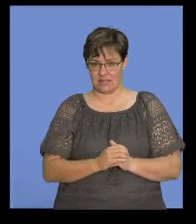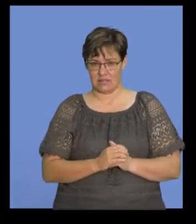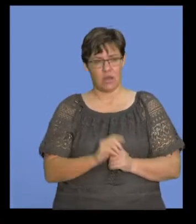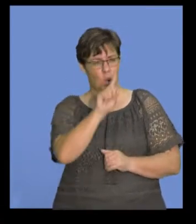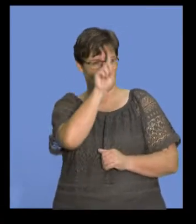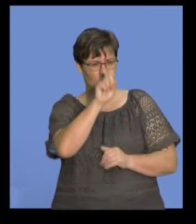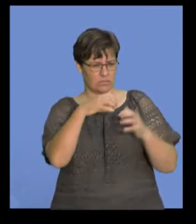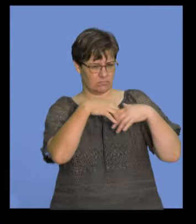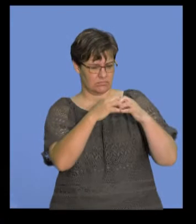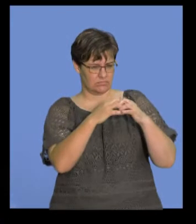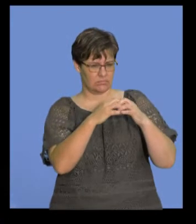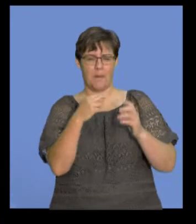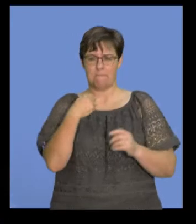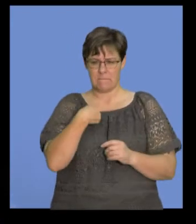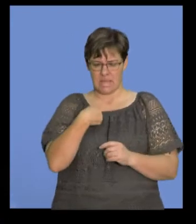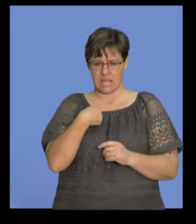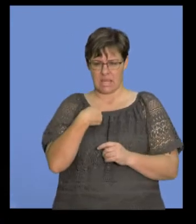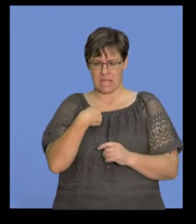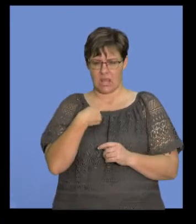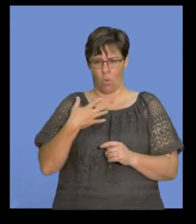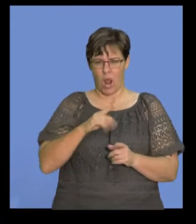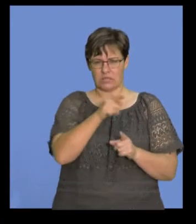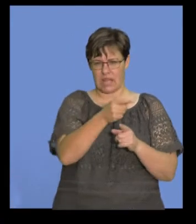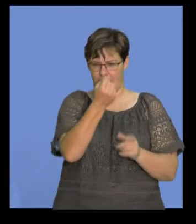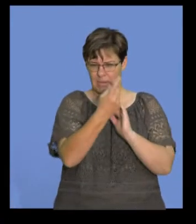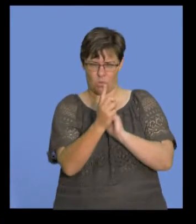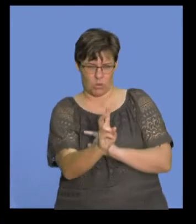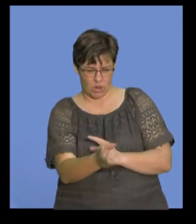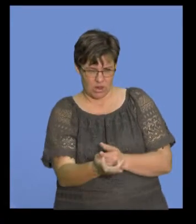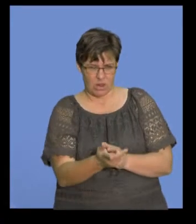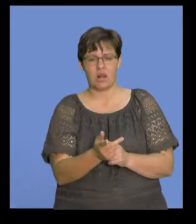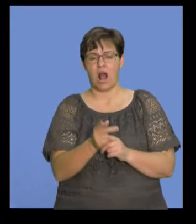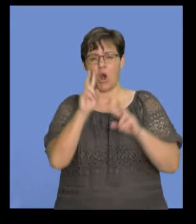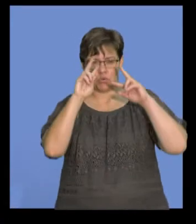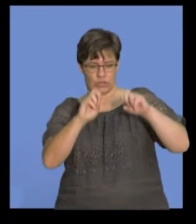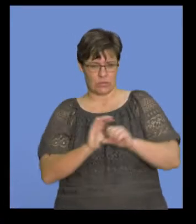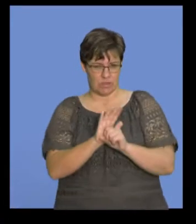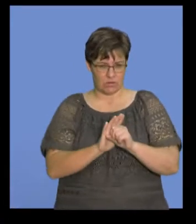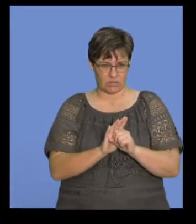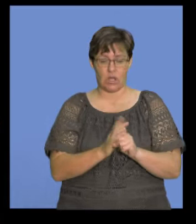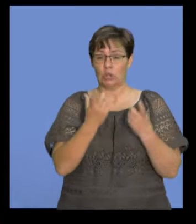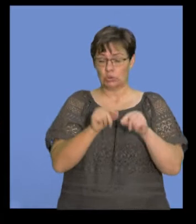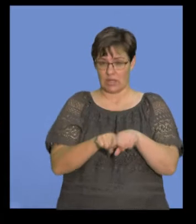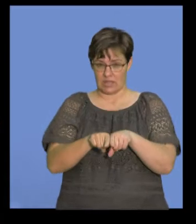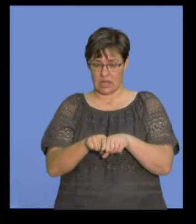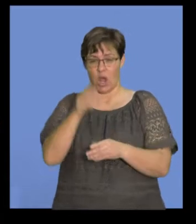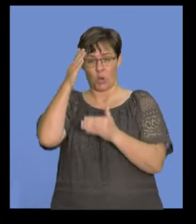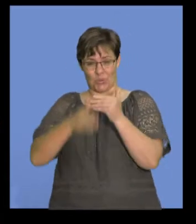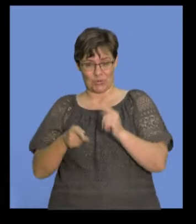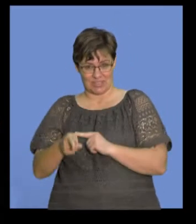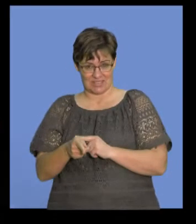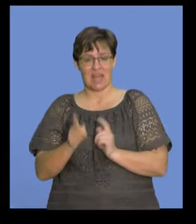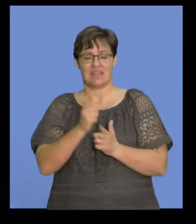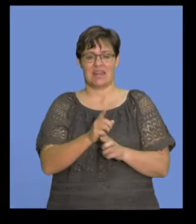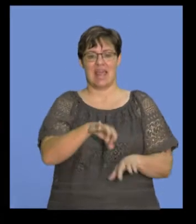ask a question, state your hypothesis, do background research, conduct an experiment, make a conclusion,